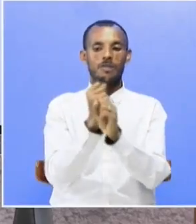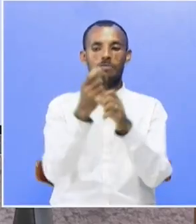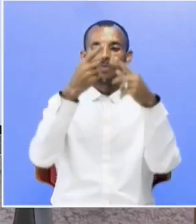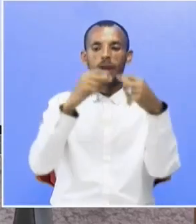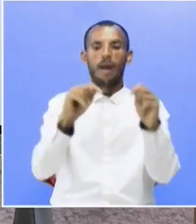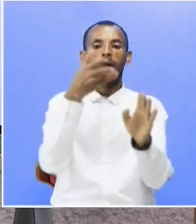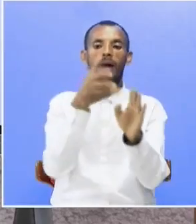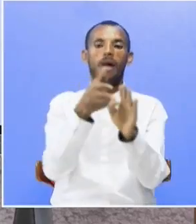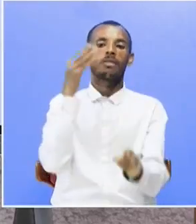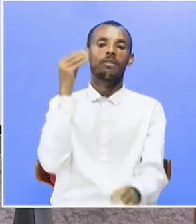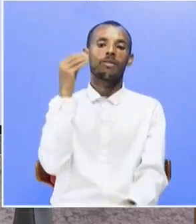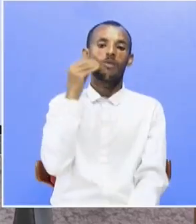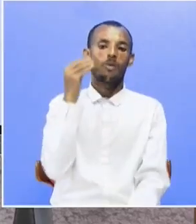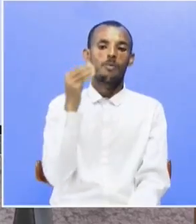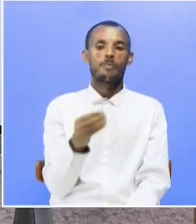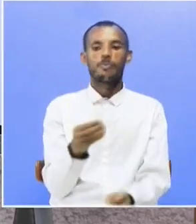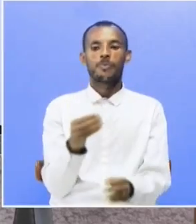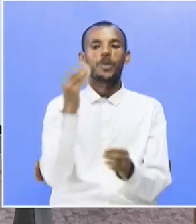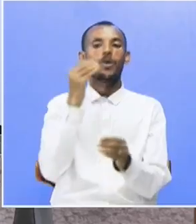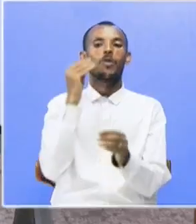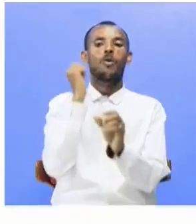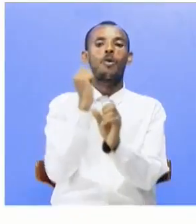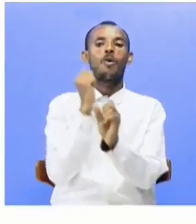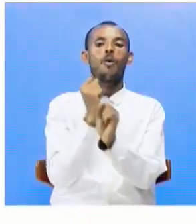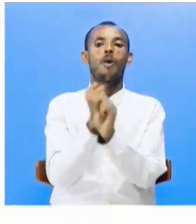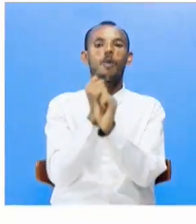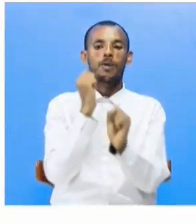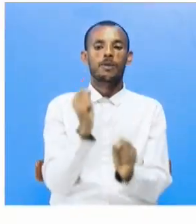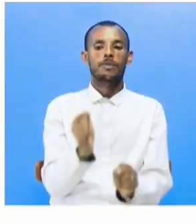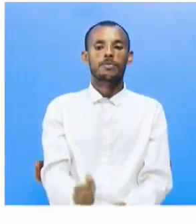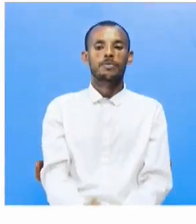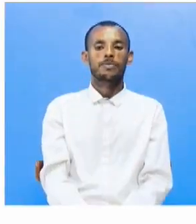home. Exercise.